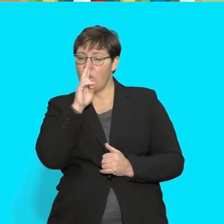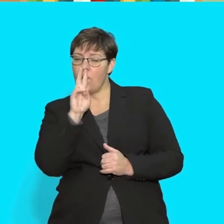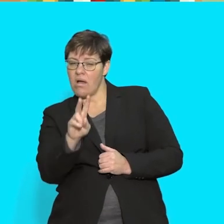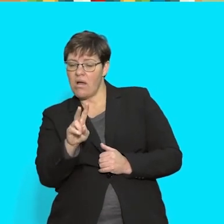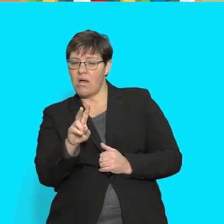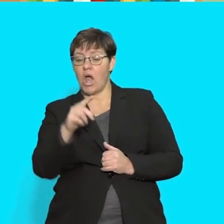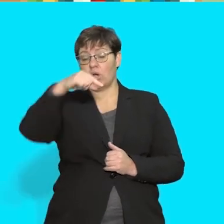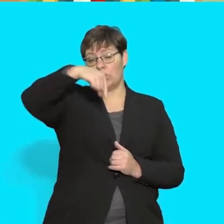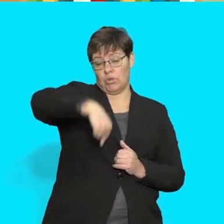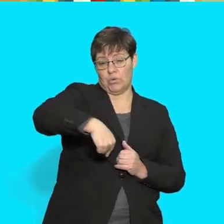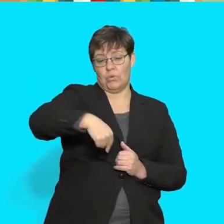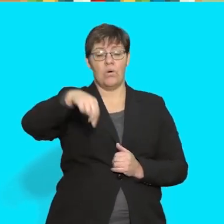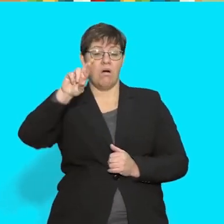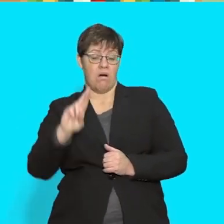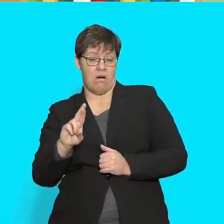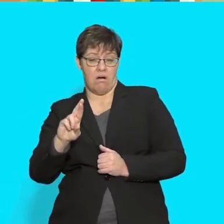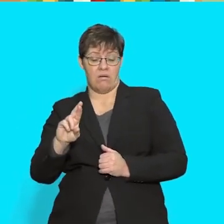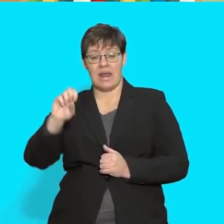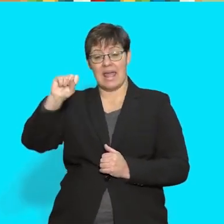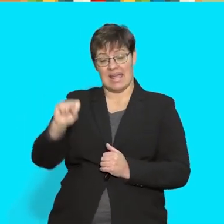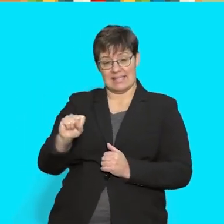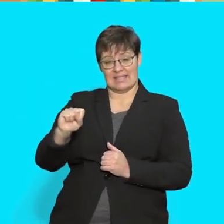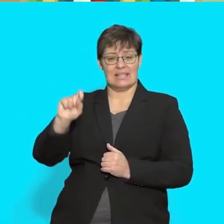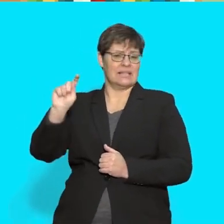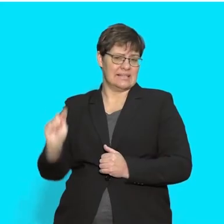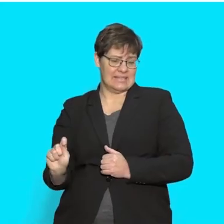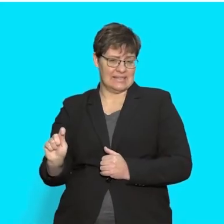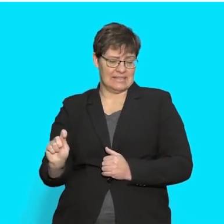Q, R, S, or T.